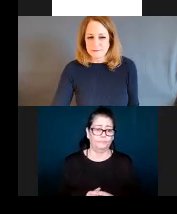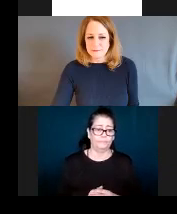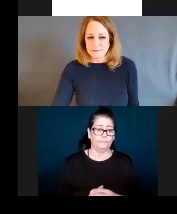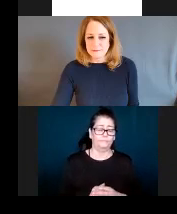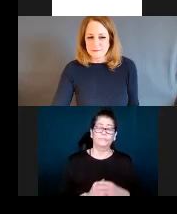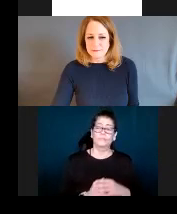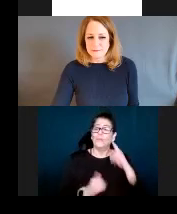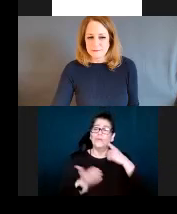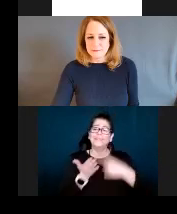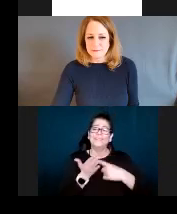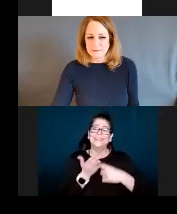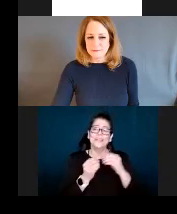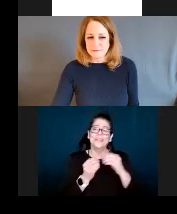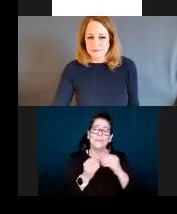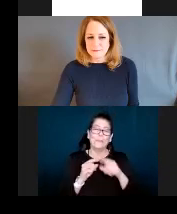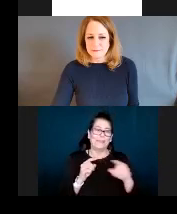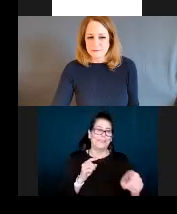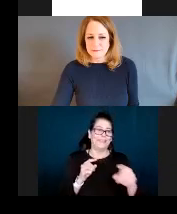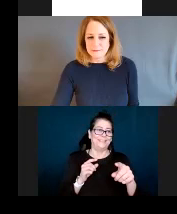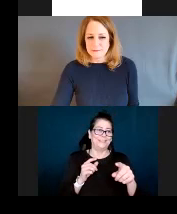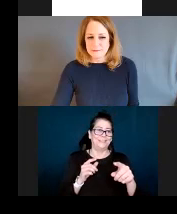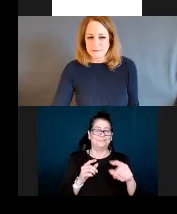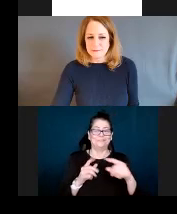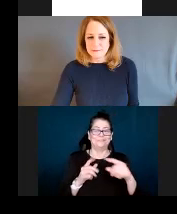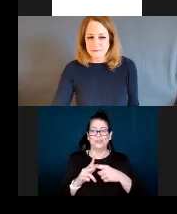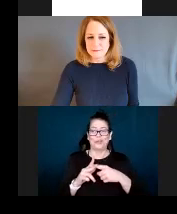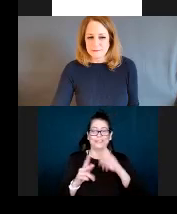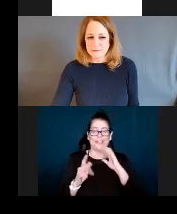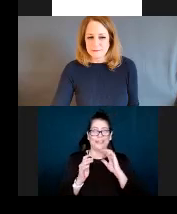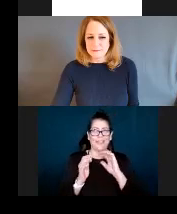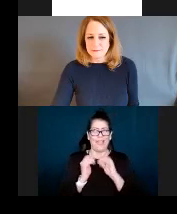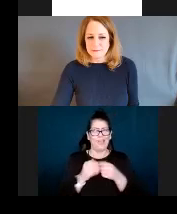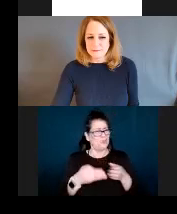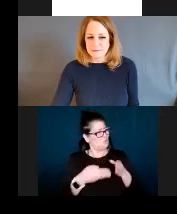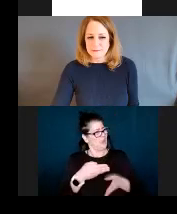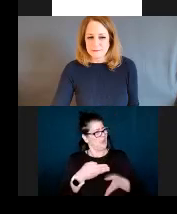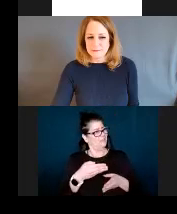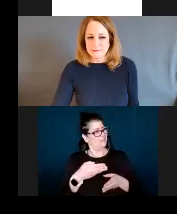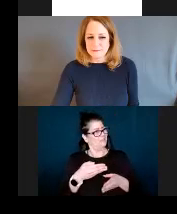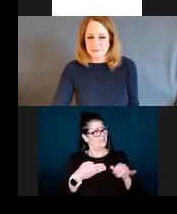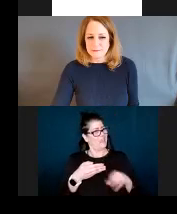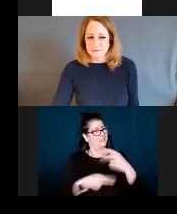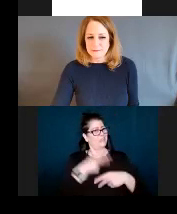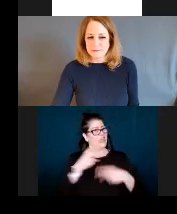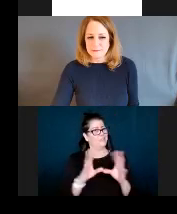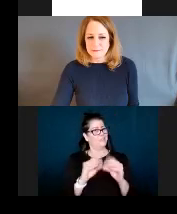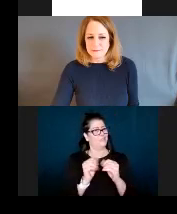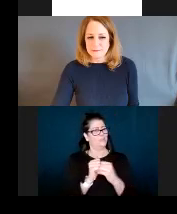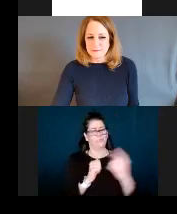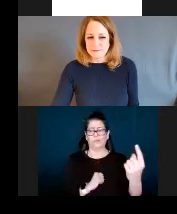more, but this just gets us started on how do you end a crisis intervention session with someone. Sometimes those sessions are